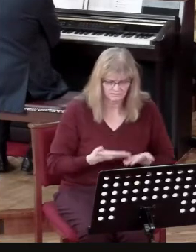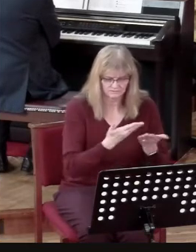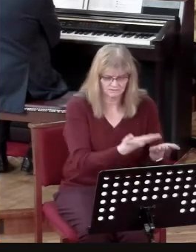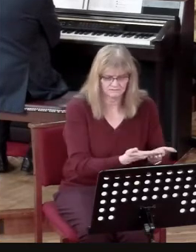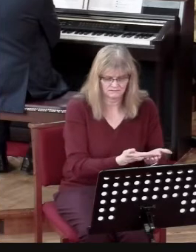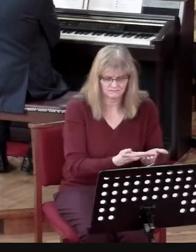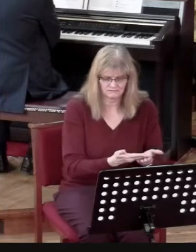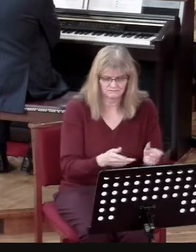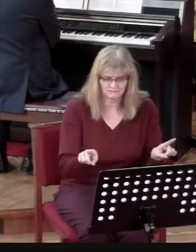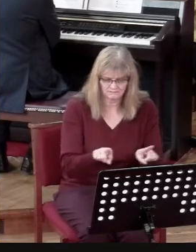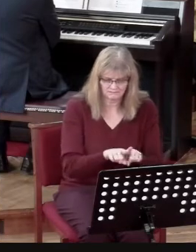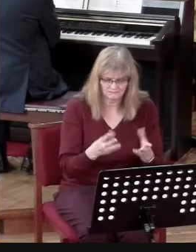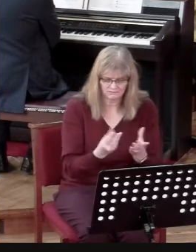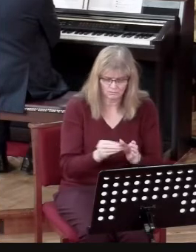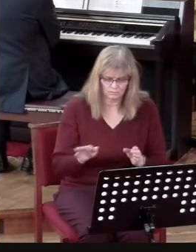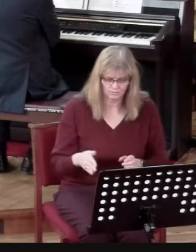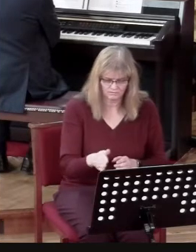fish.